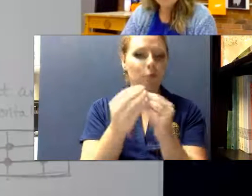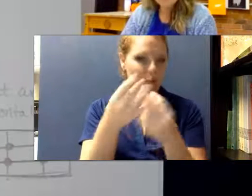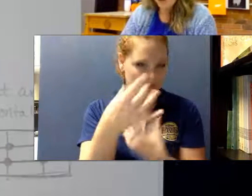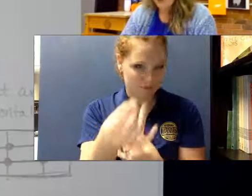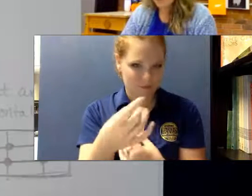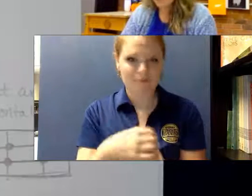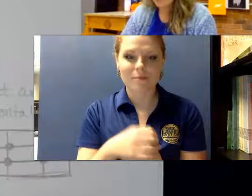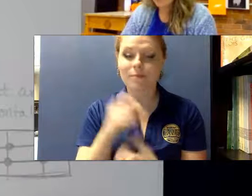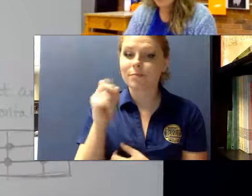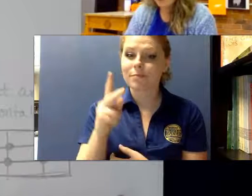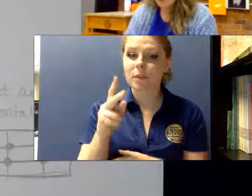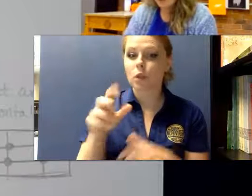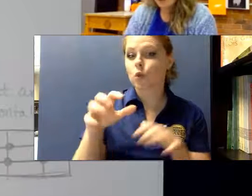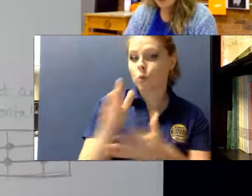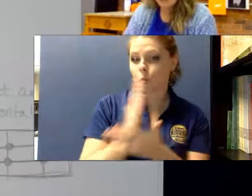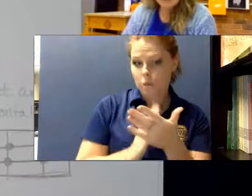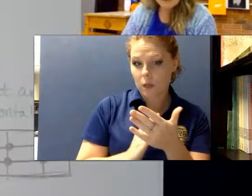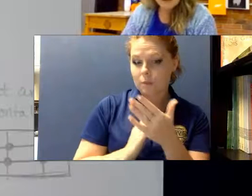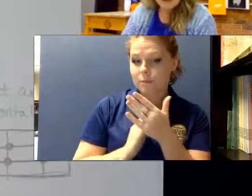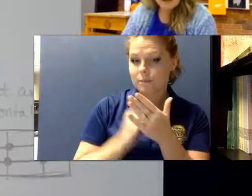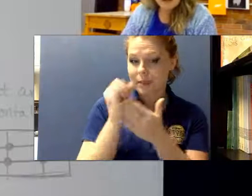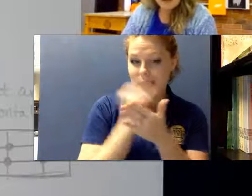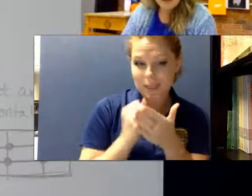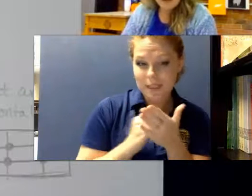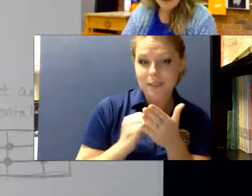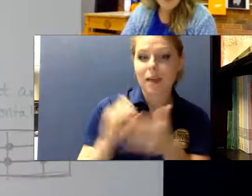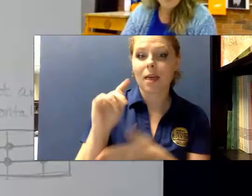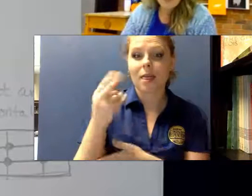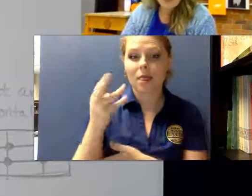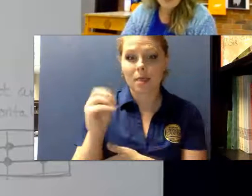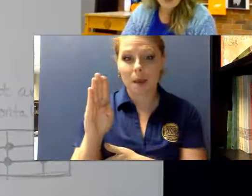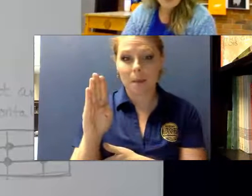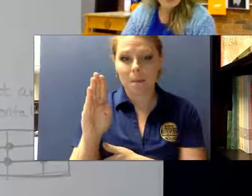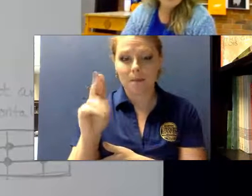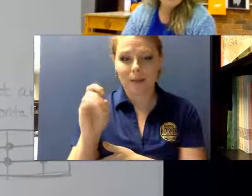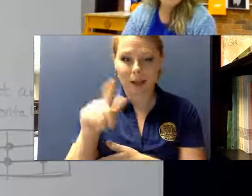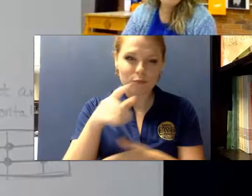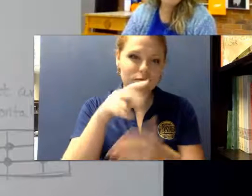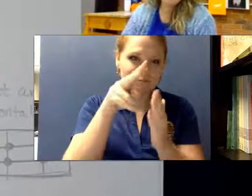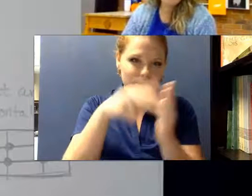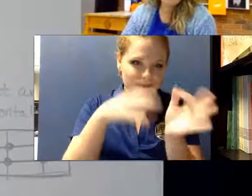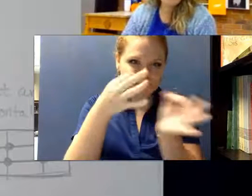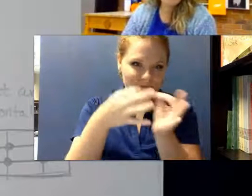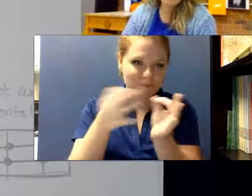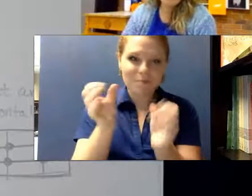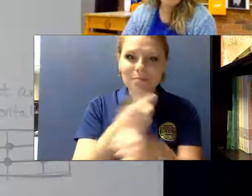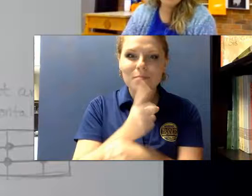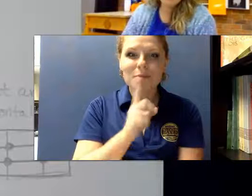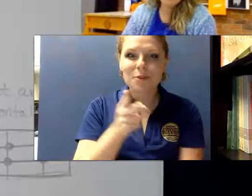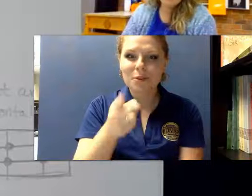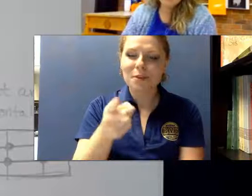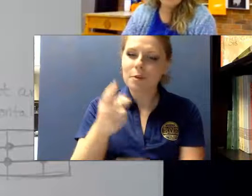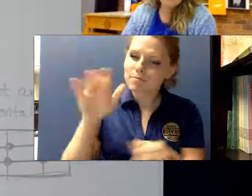compositions. All right, so do some sketches, do some thumbnail sketches, read over your instructions, and make sure that you are